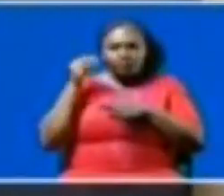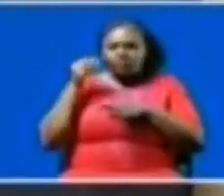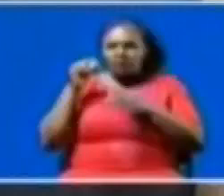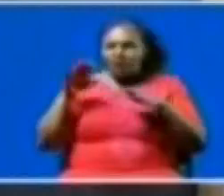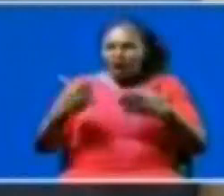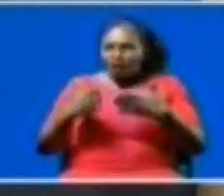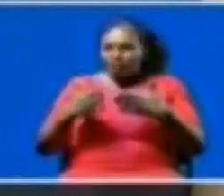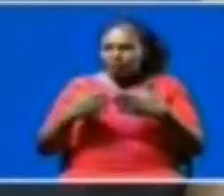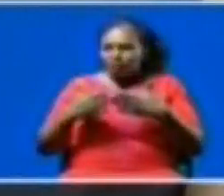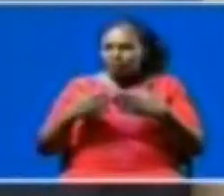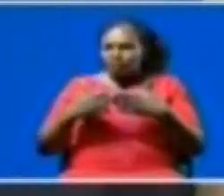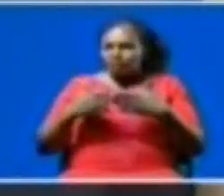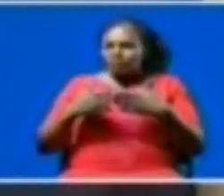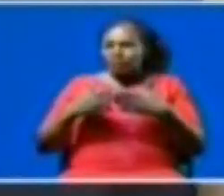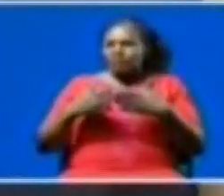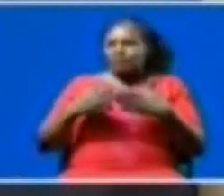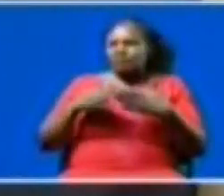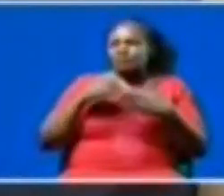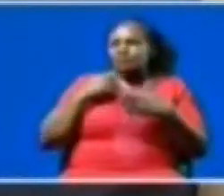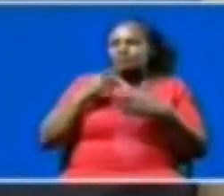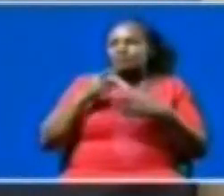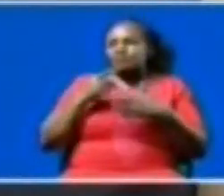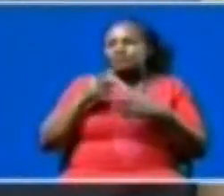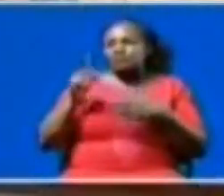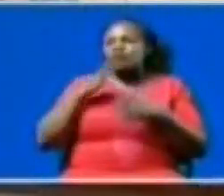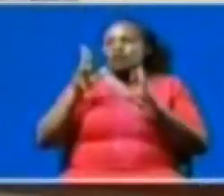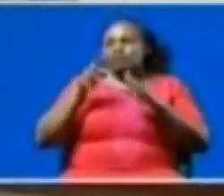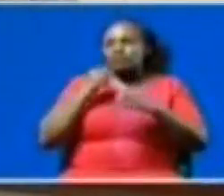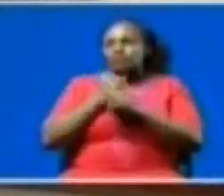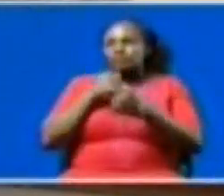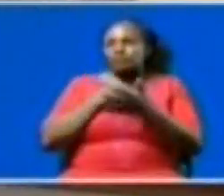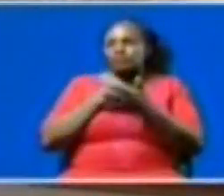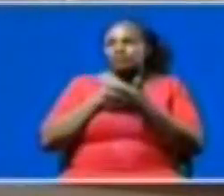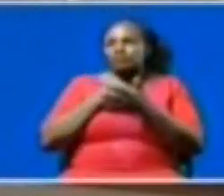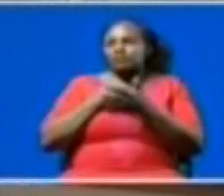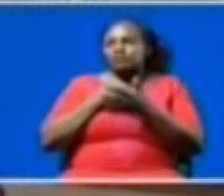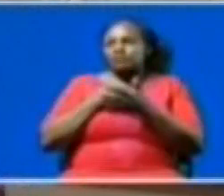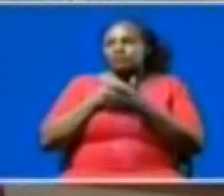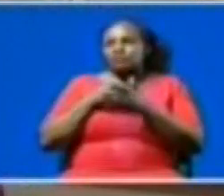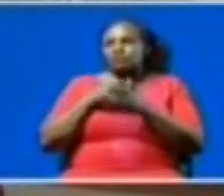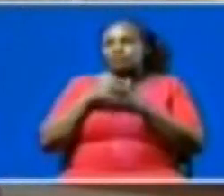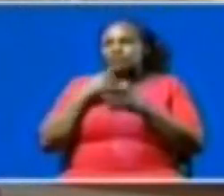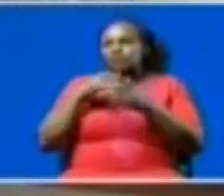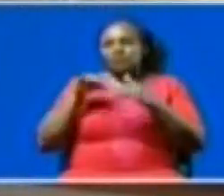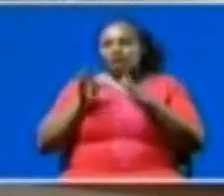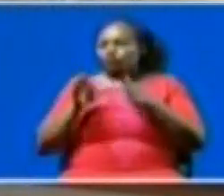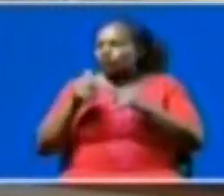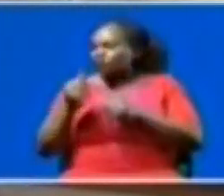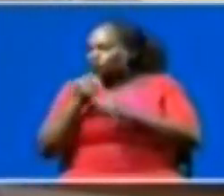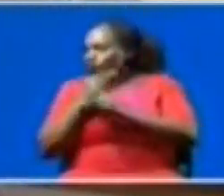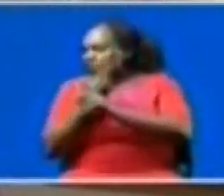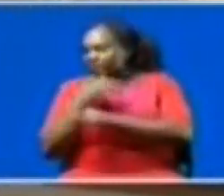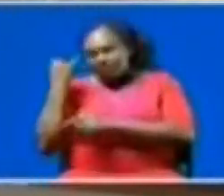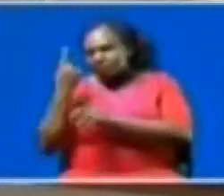can't. You look like me. She said, no, I'm going to do it. Did you try to convince her otherwise? No. No. Why?